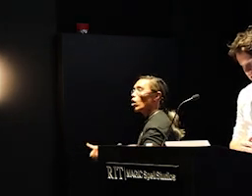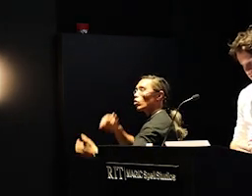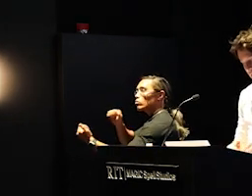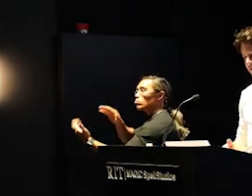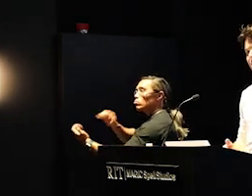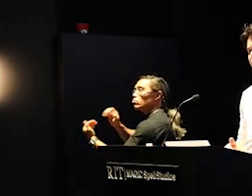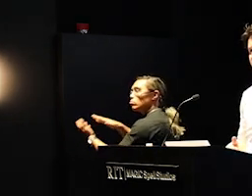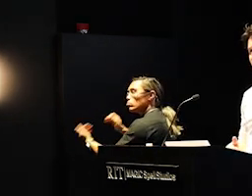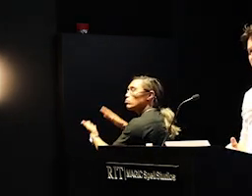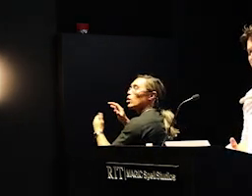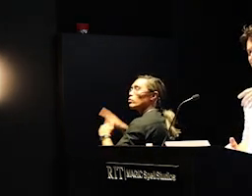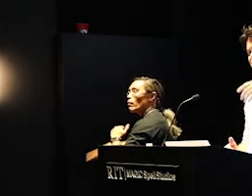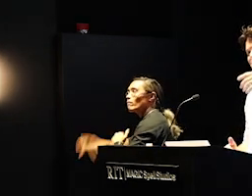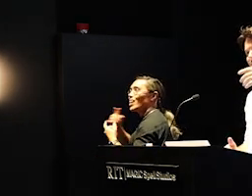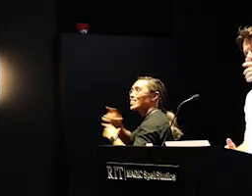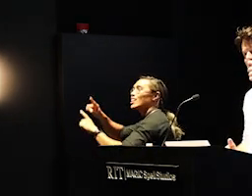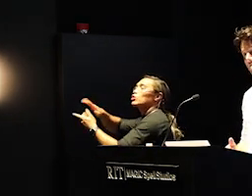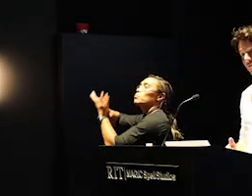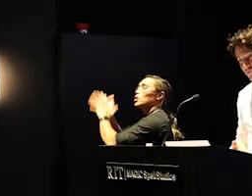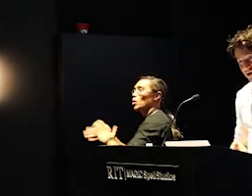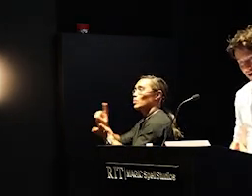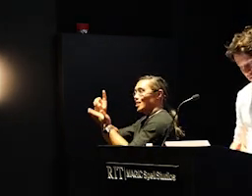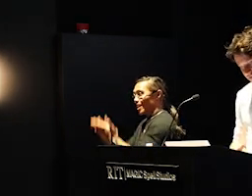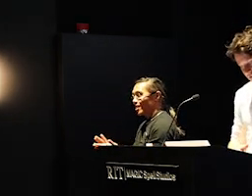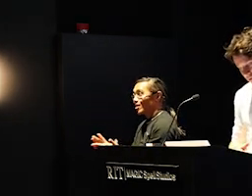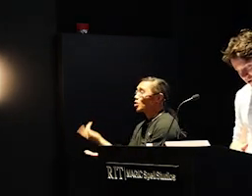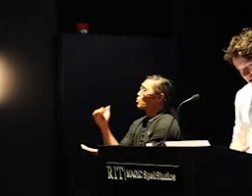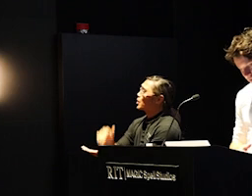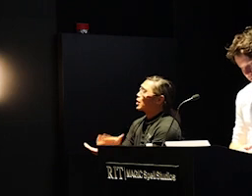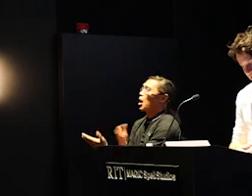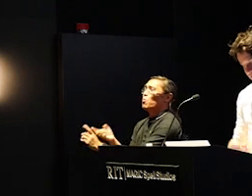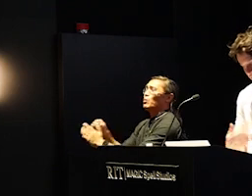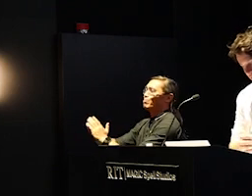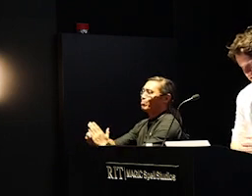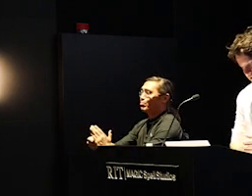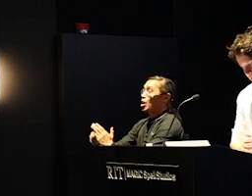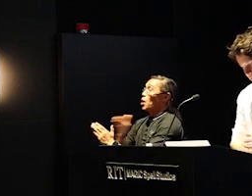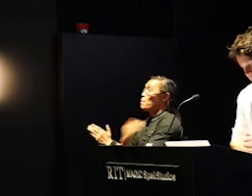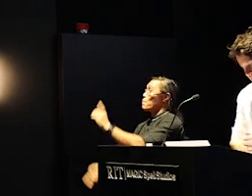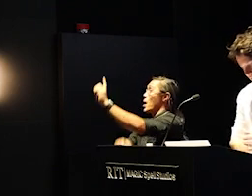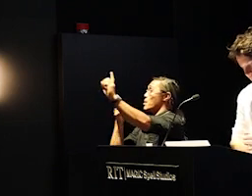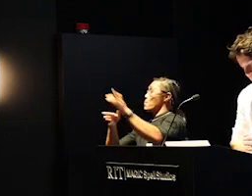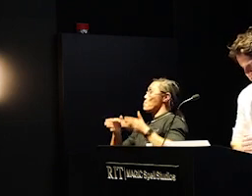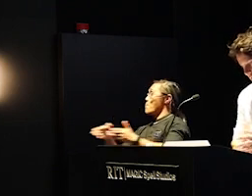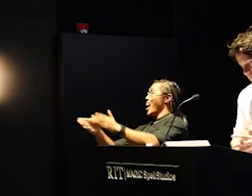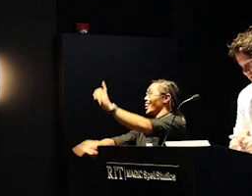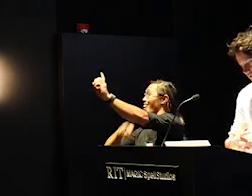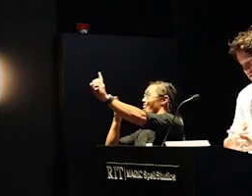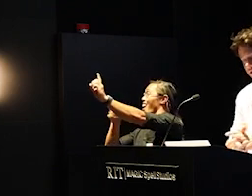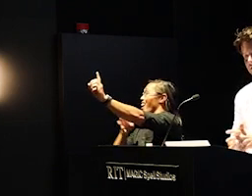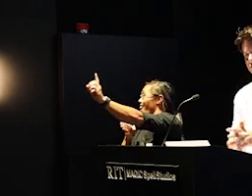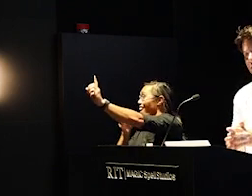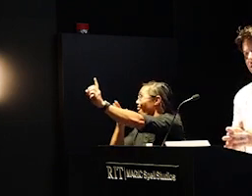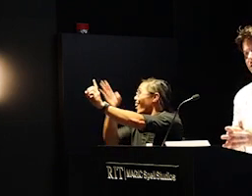And so I don't know, we're going to show the way that this worked for me. I don't know if it's the way, but it is a way to do it. And I